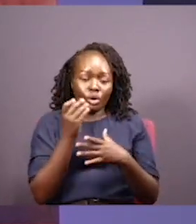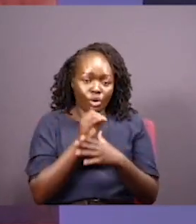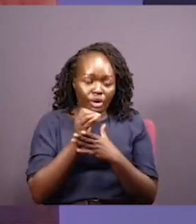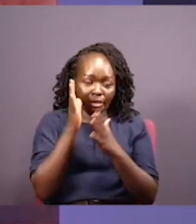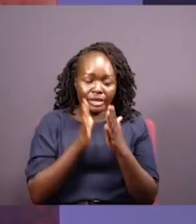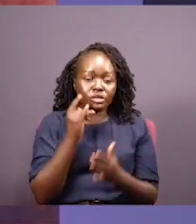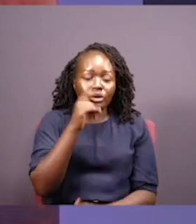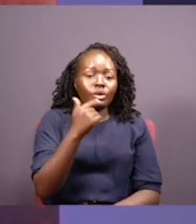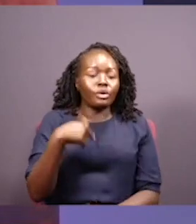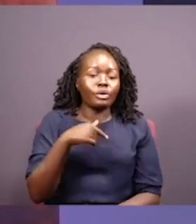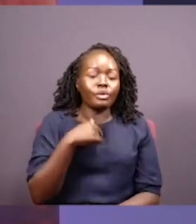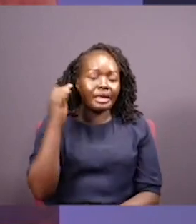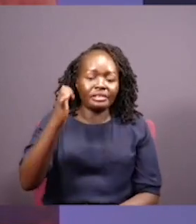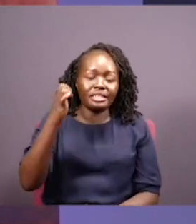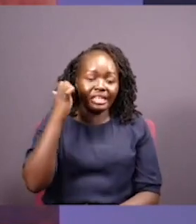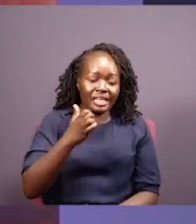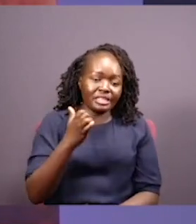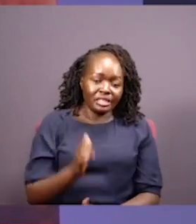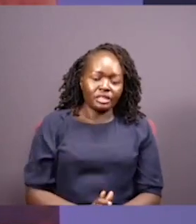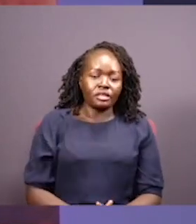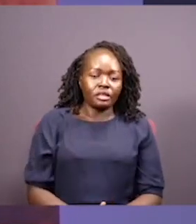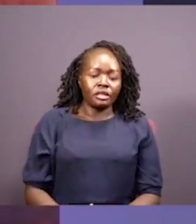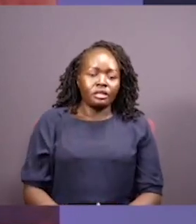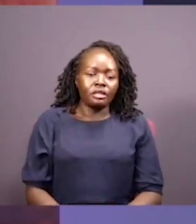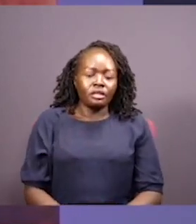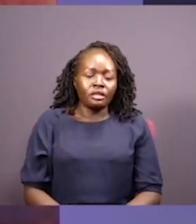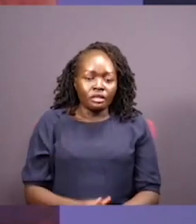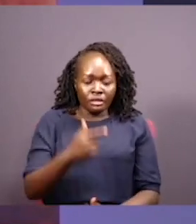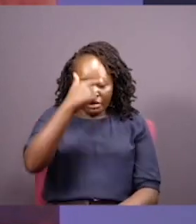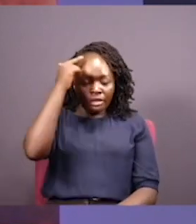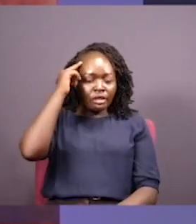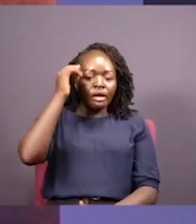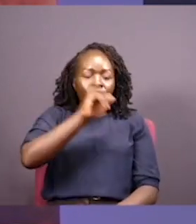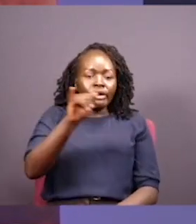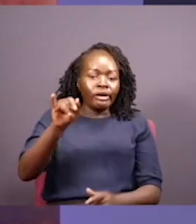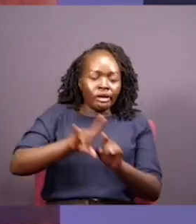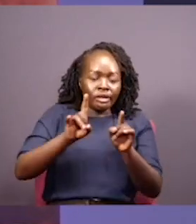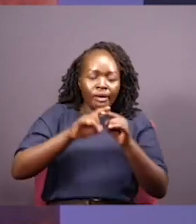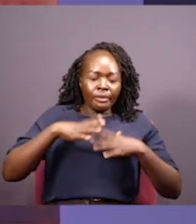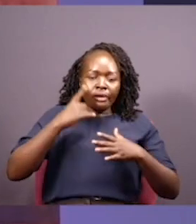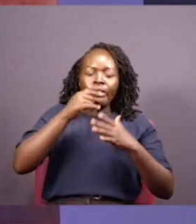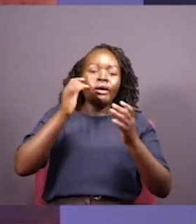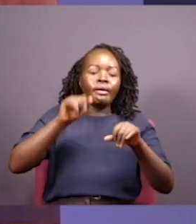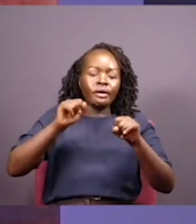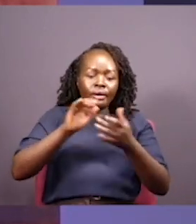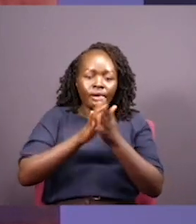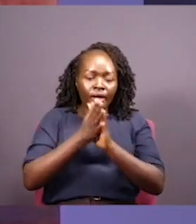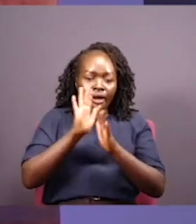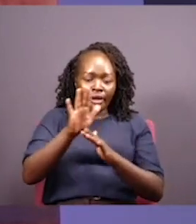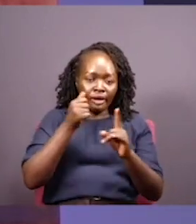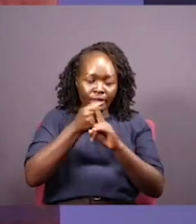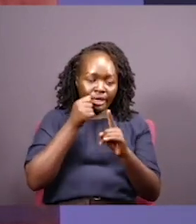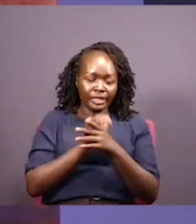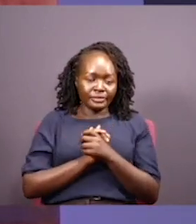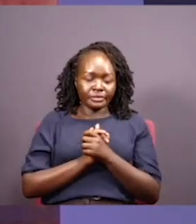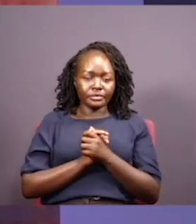are evangelizing, because it is those very people who may turn out to be your attackers. And they will